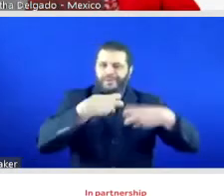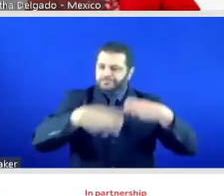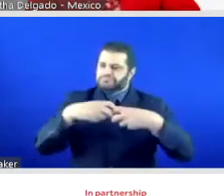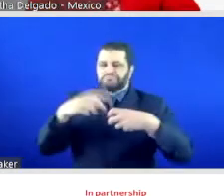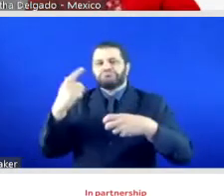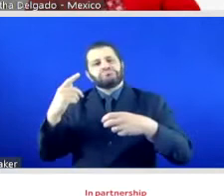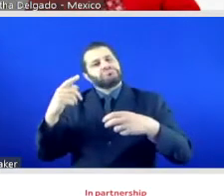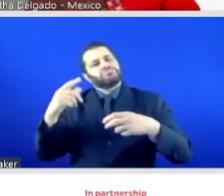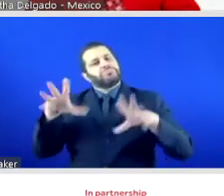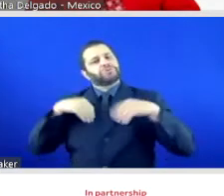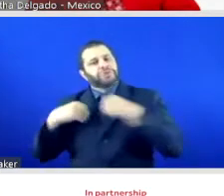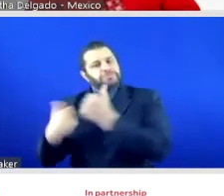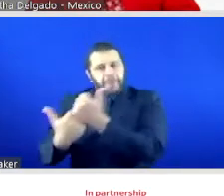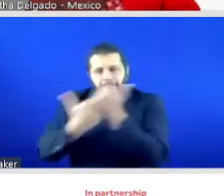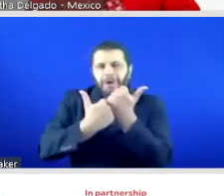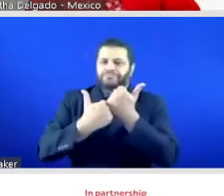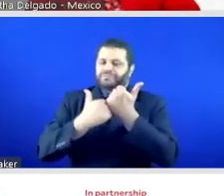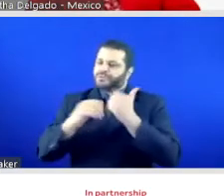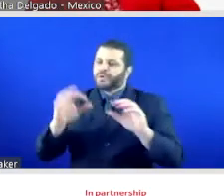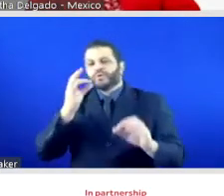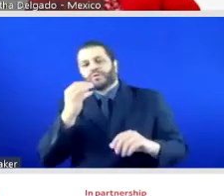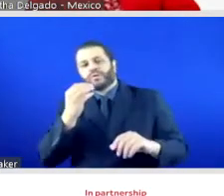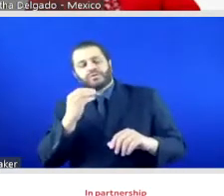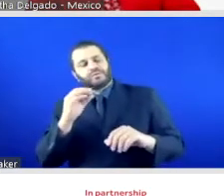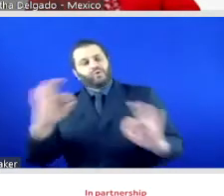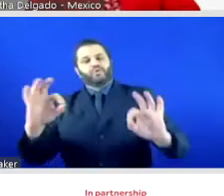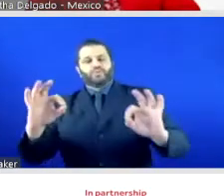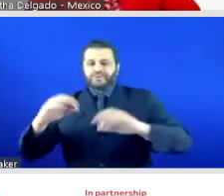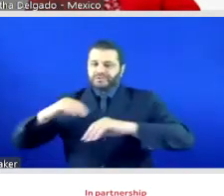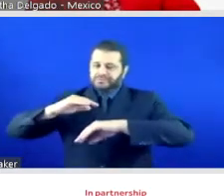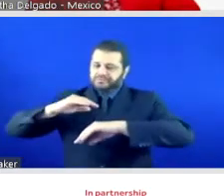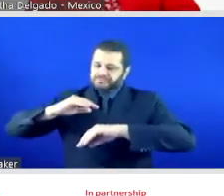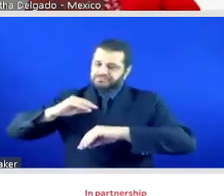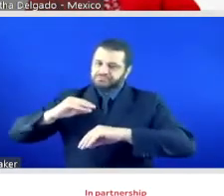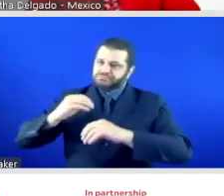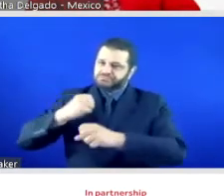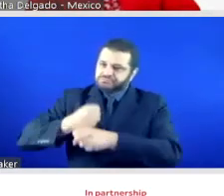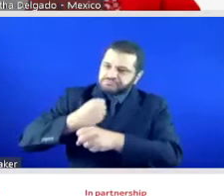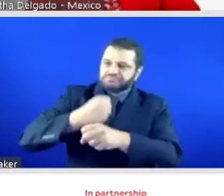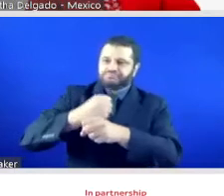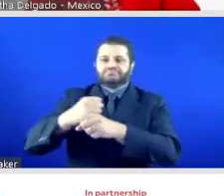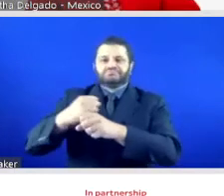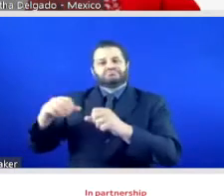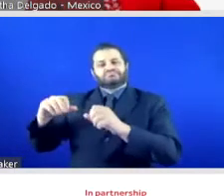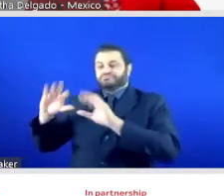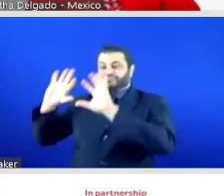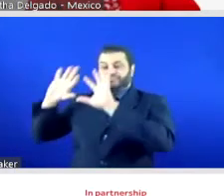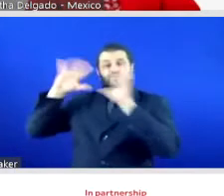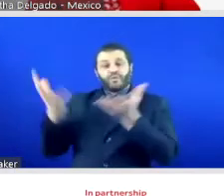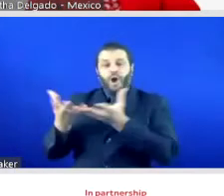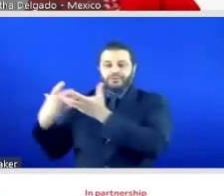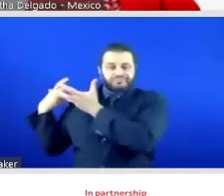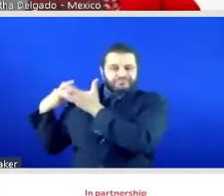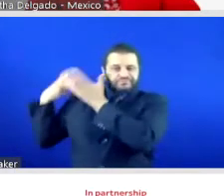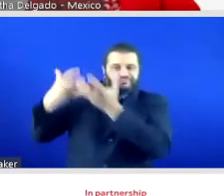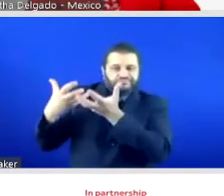are examining and looking at countries that have found themselves innovative ways to include the views and inputs of women and